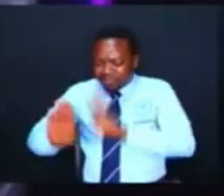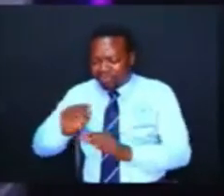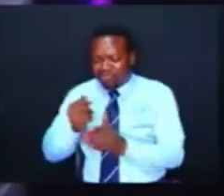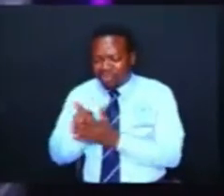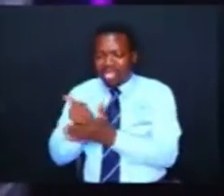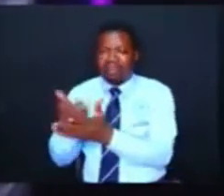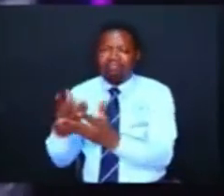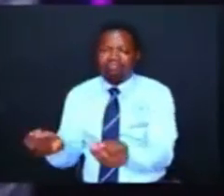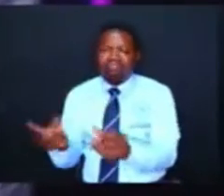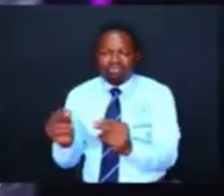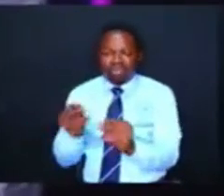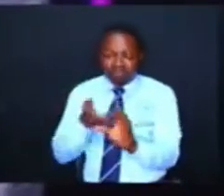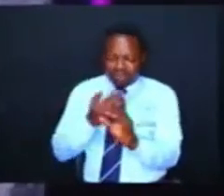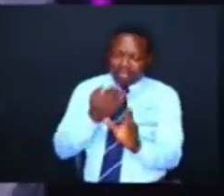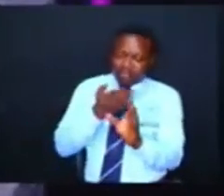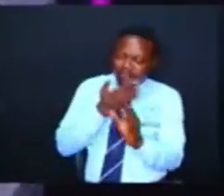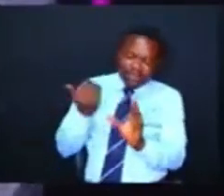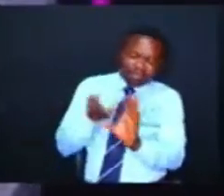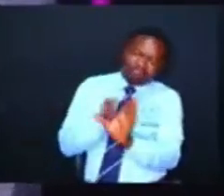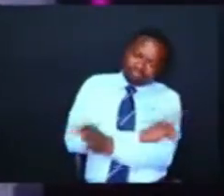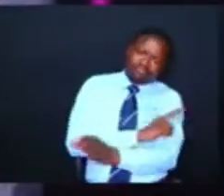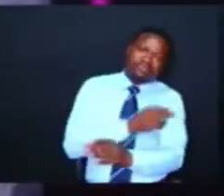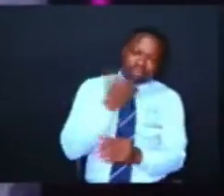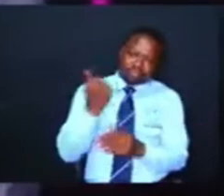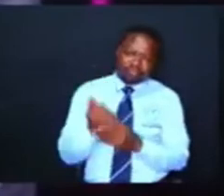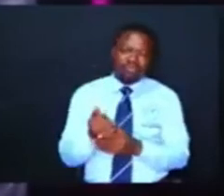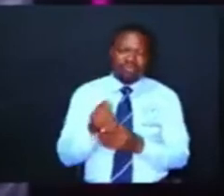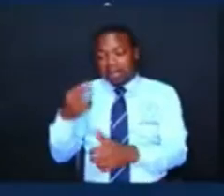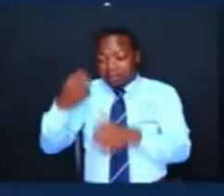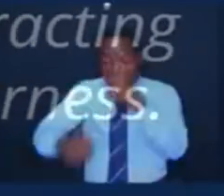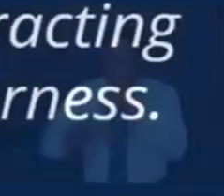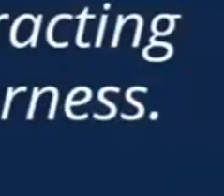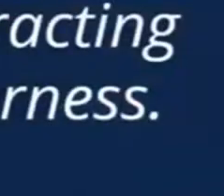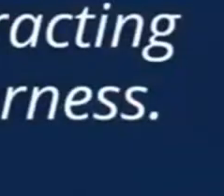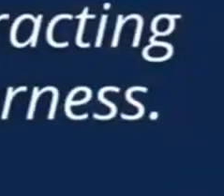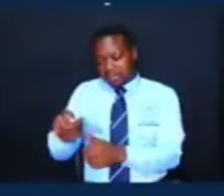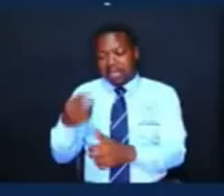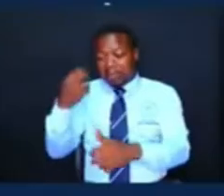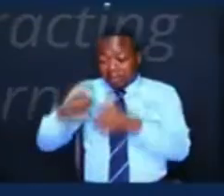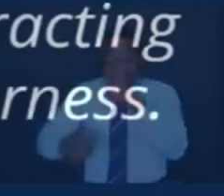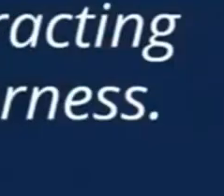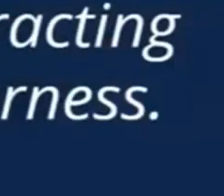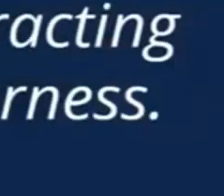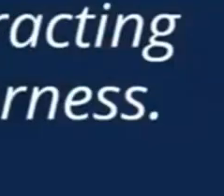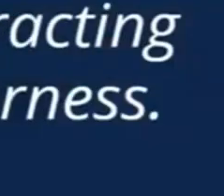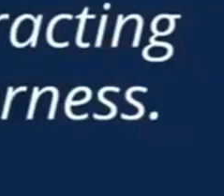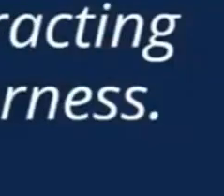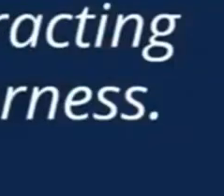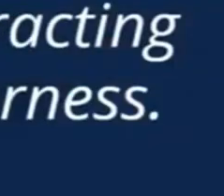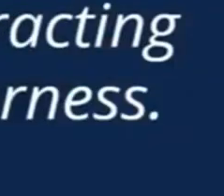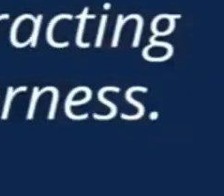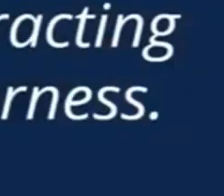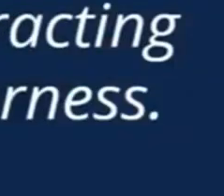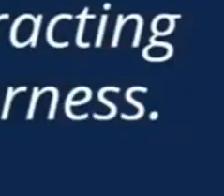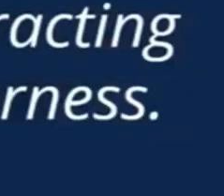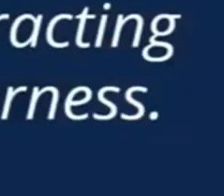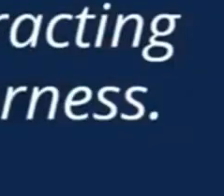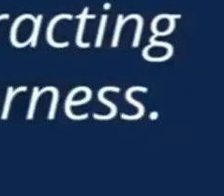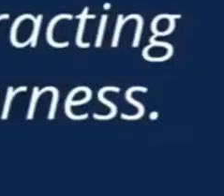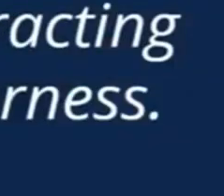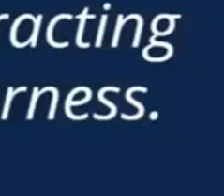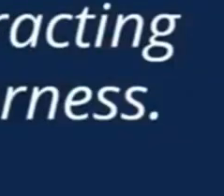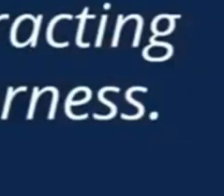better that in the midst of all offenses, since offenses are inevitable, you develop